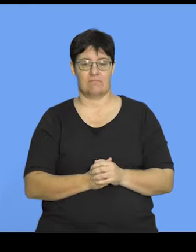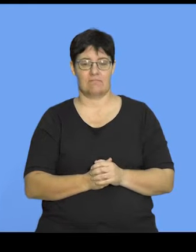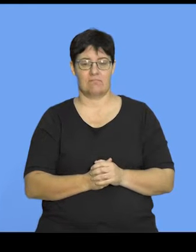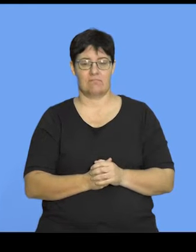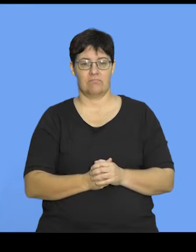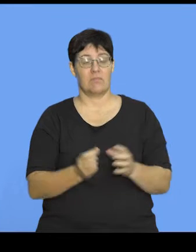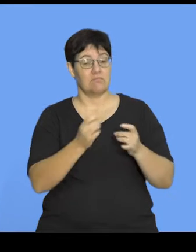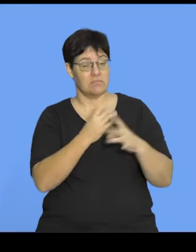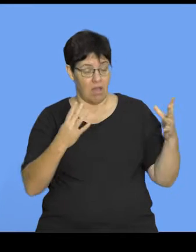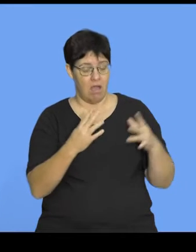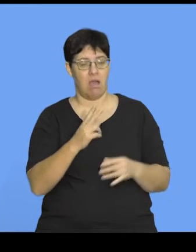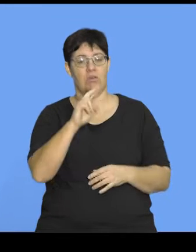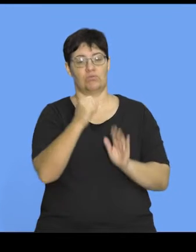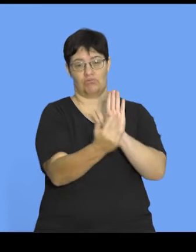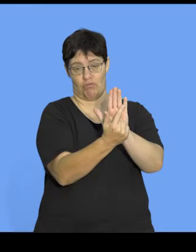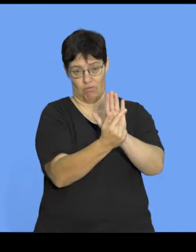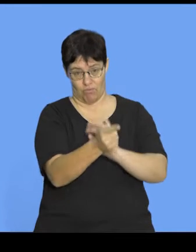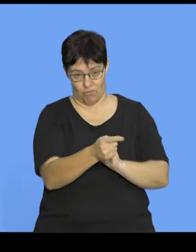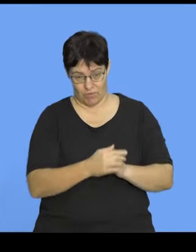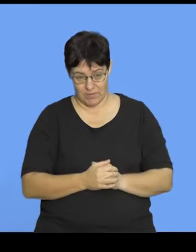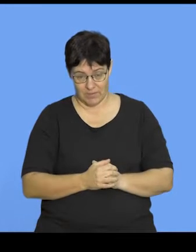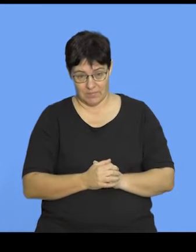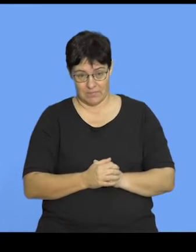Let's start with Newton's law.